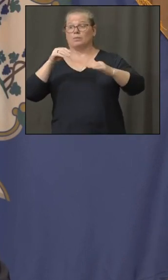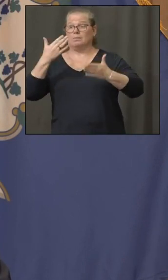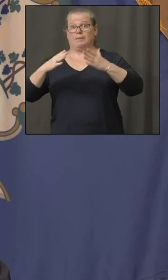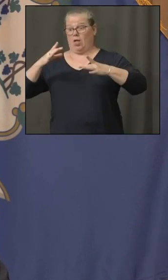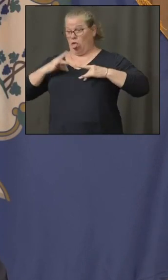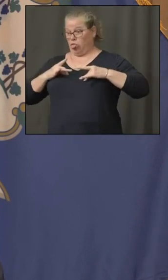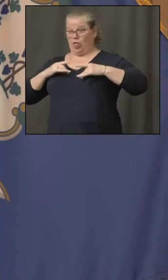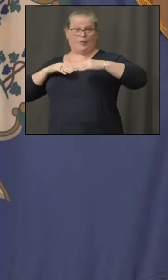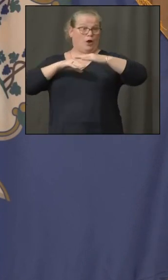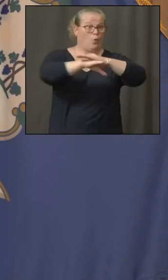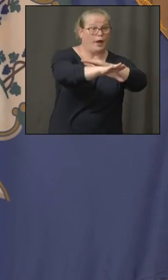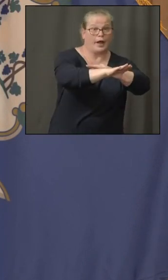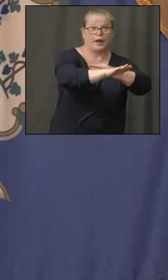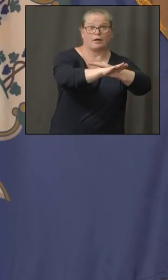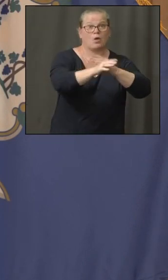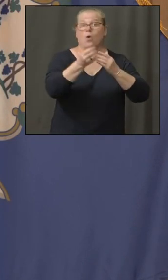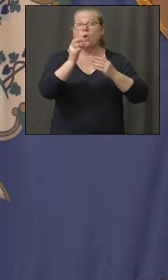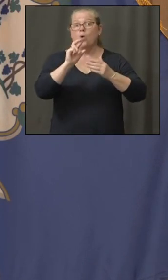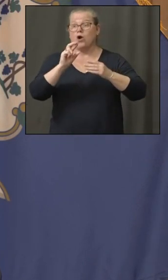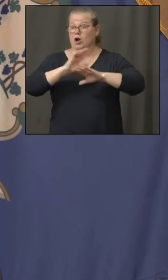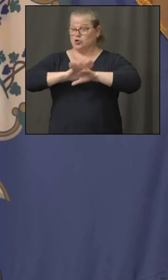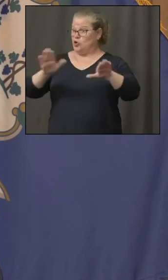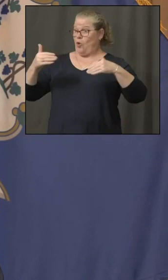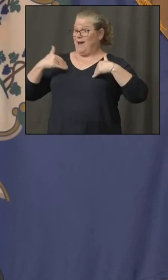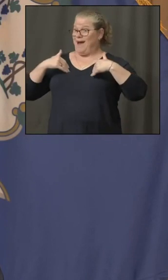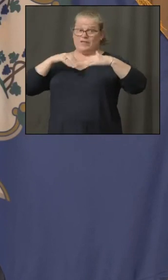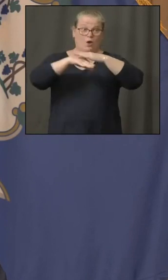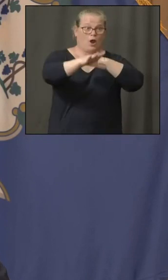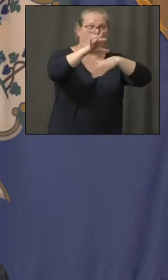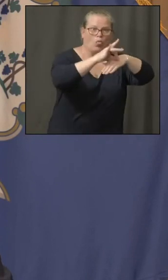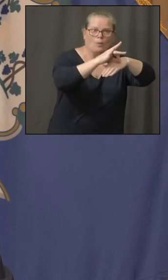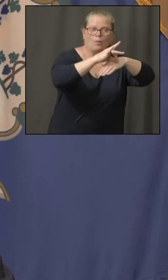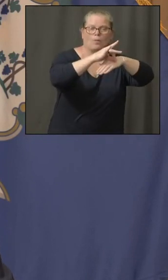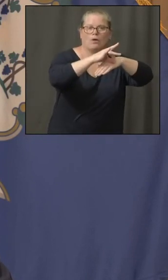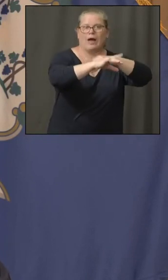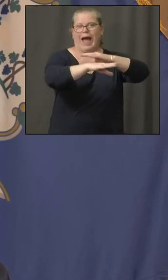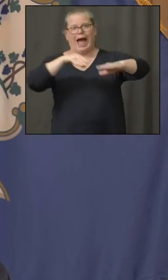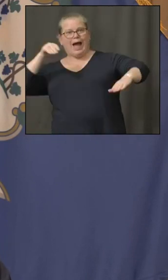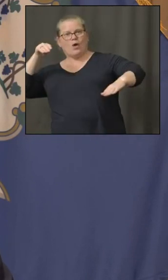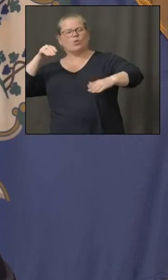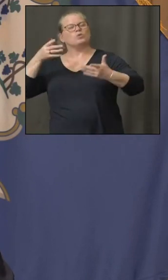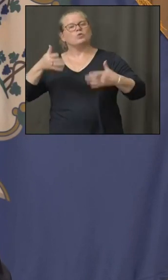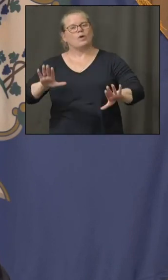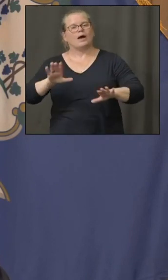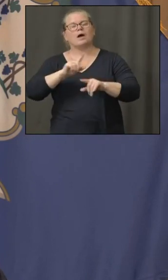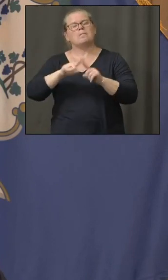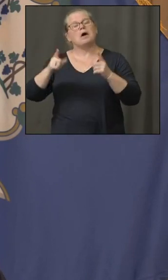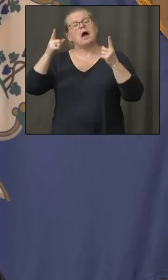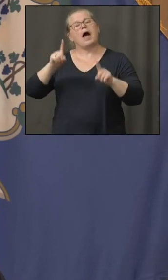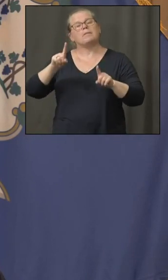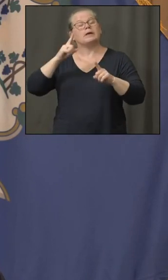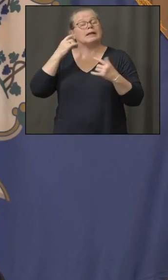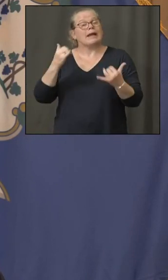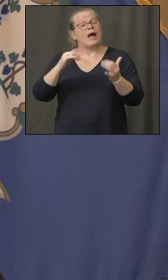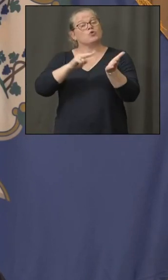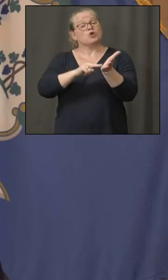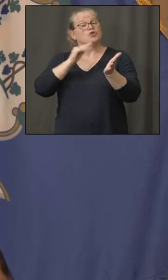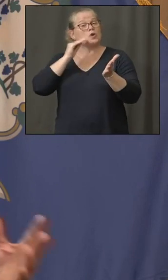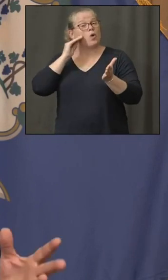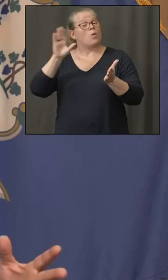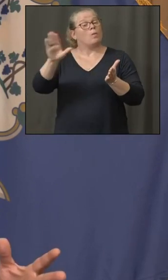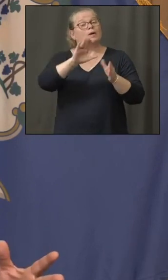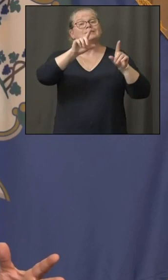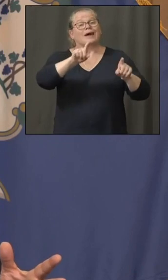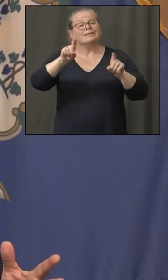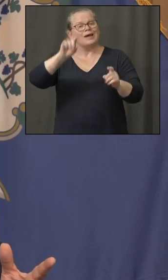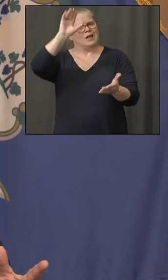positivity rate in the nursing homes, we're finding we can test people coming in and let them see a loved one. I think it's time to do that. Some of it may